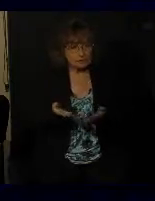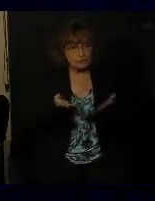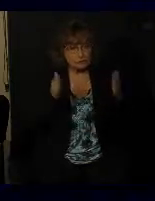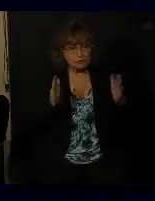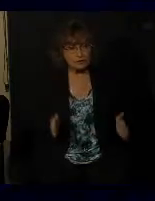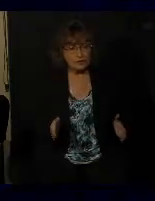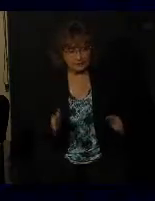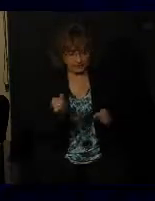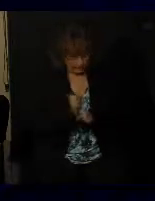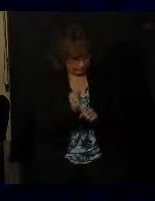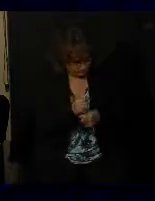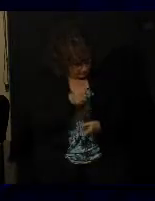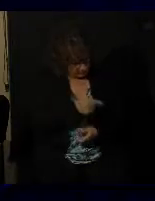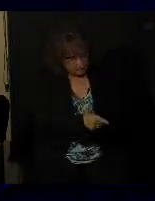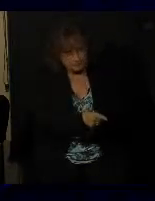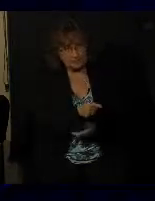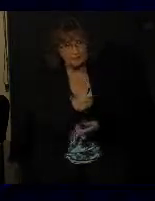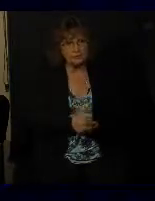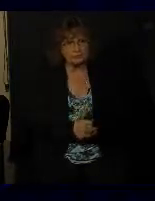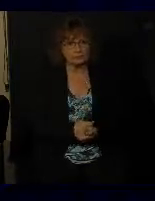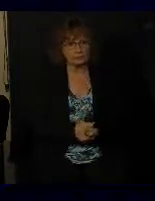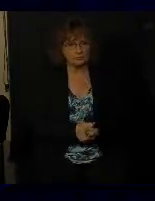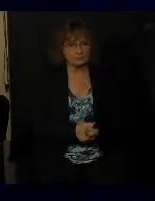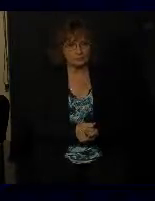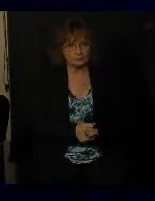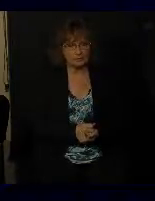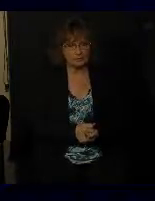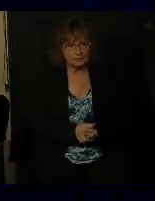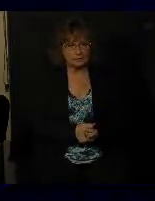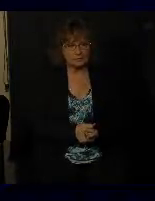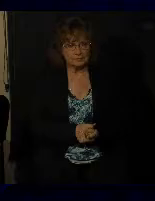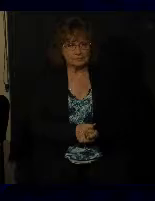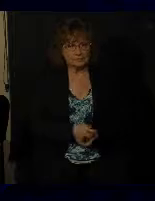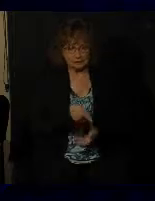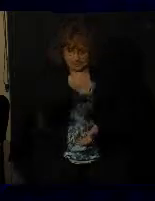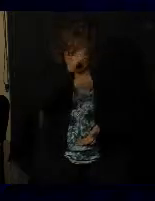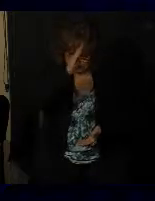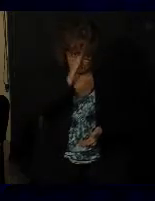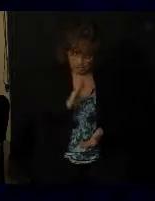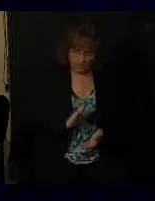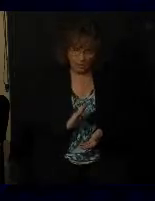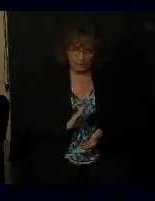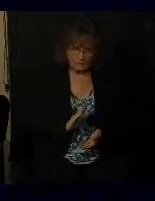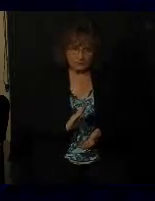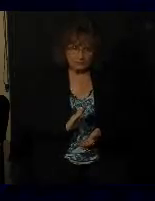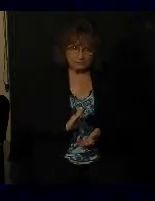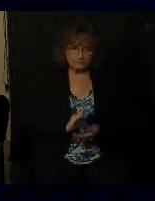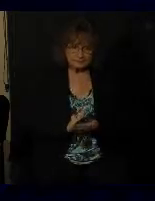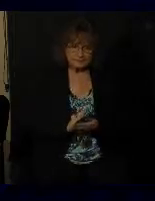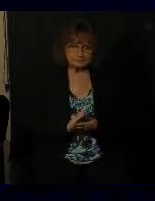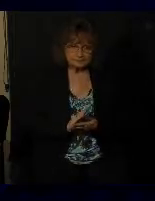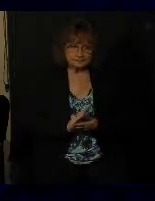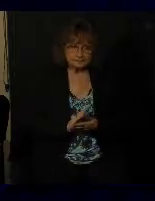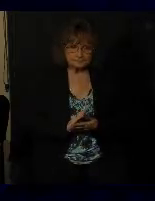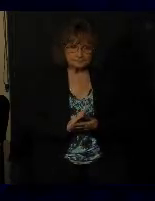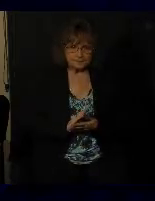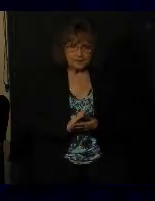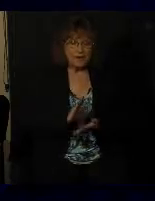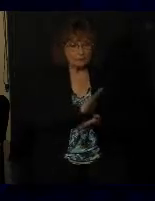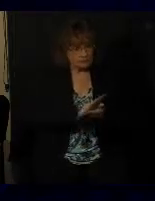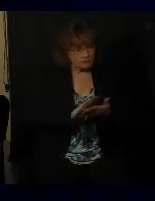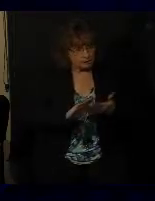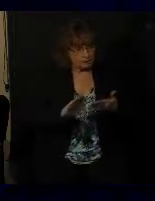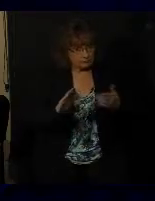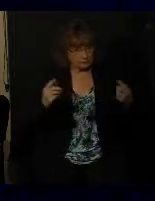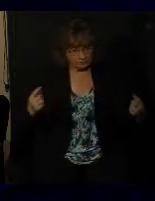Verse 22. I have blotted out as a thick cloud thy transgressions, and as